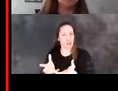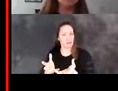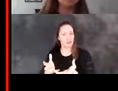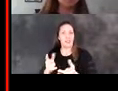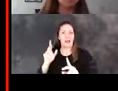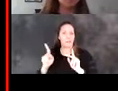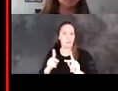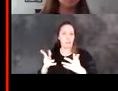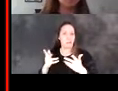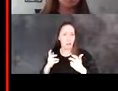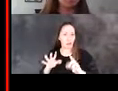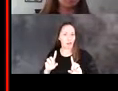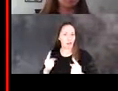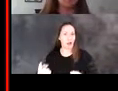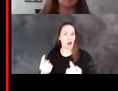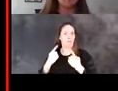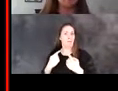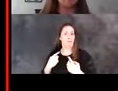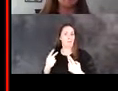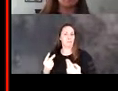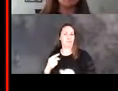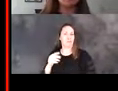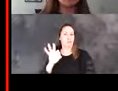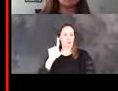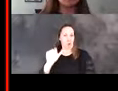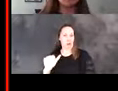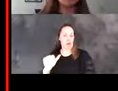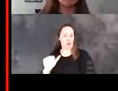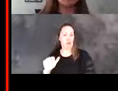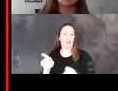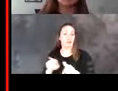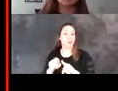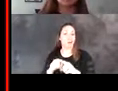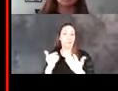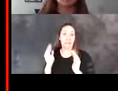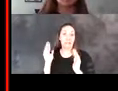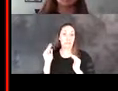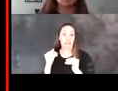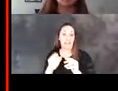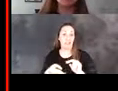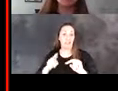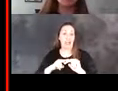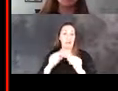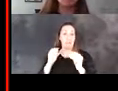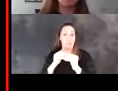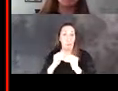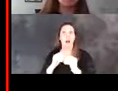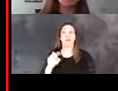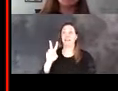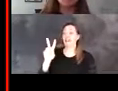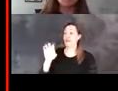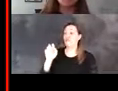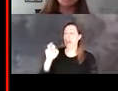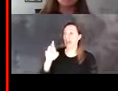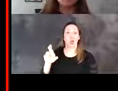coming and visiting Florida. There's also expected to be an increase in vector-borne diseases. Extreme